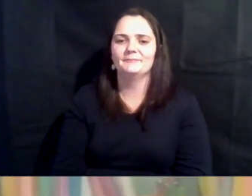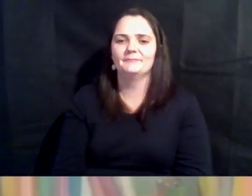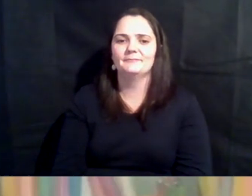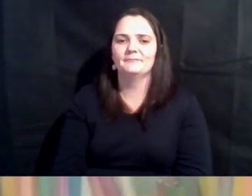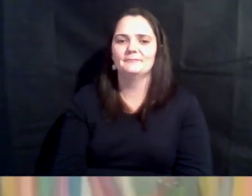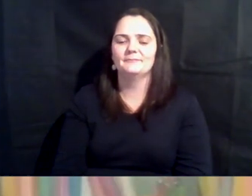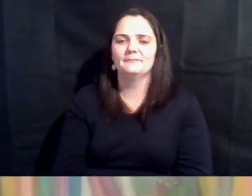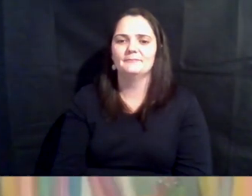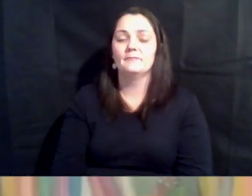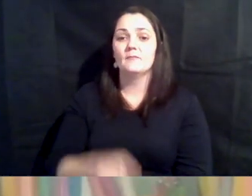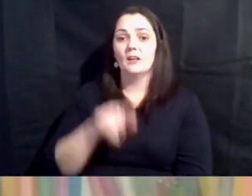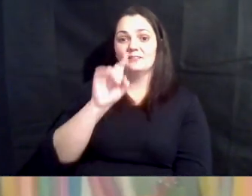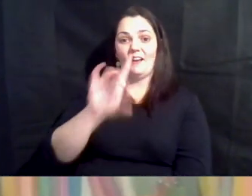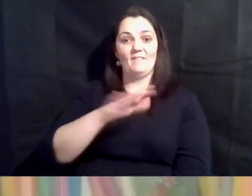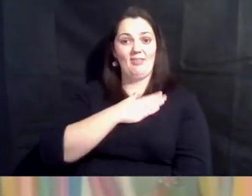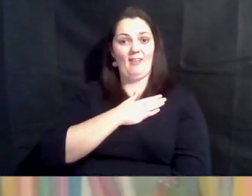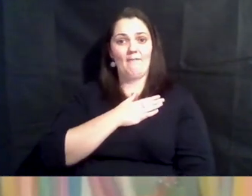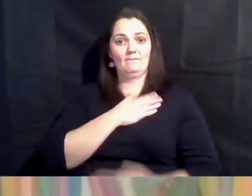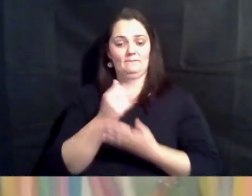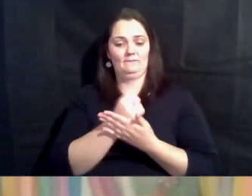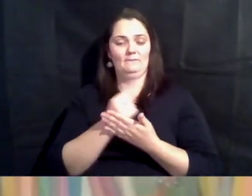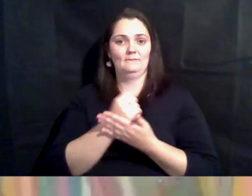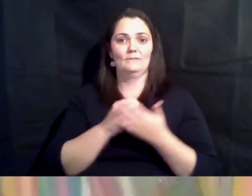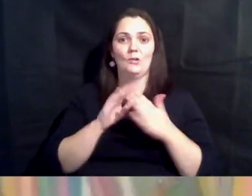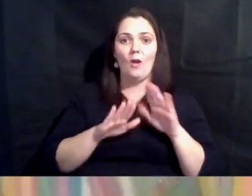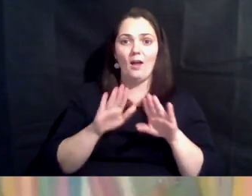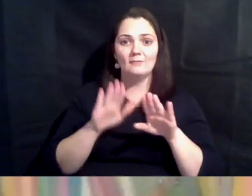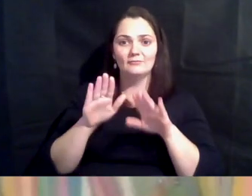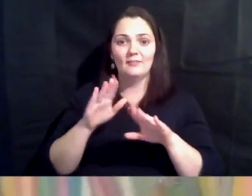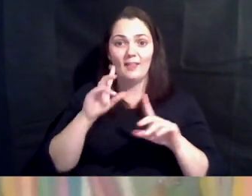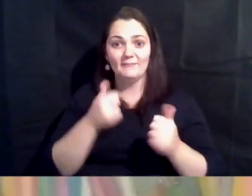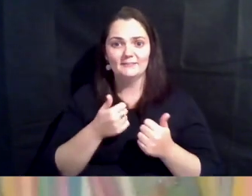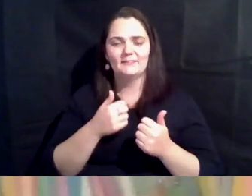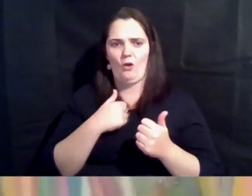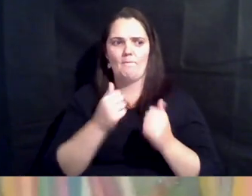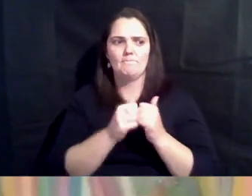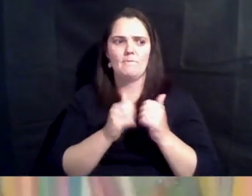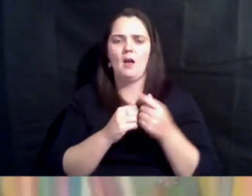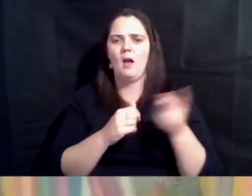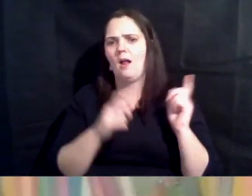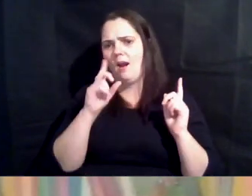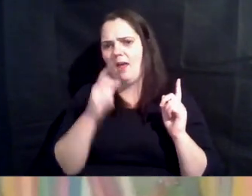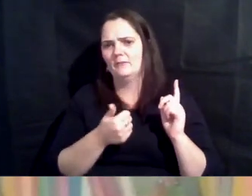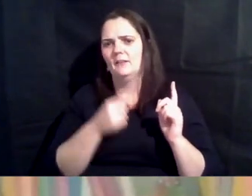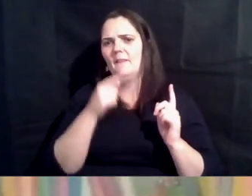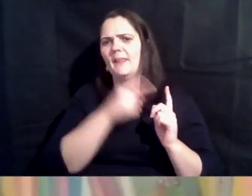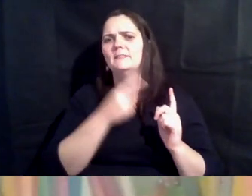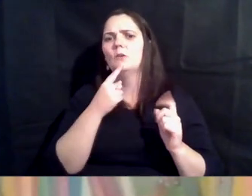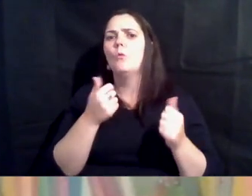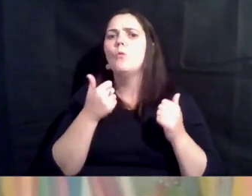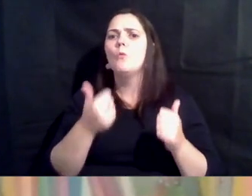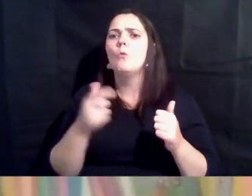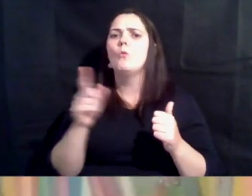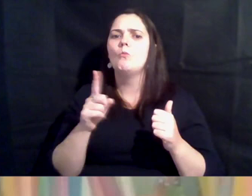Cool. Now, if you really love collaging as well, I've got some pals who do a really good amount of collaging, and they always recommend nail scissors